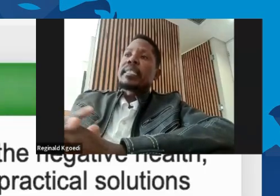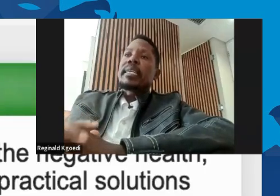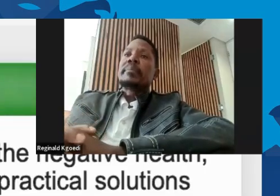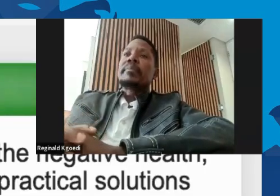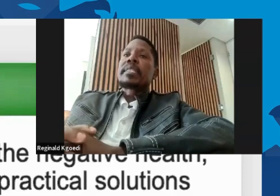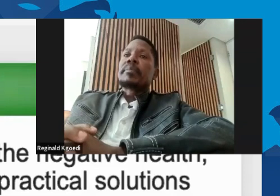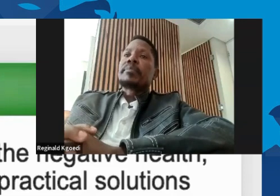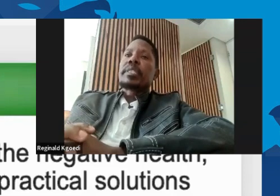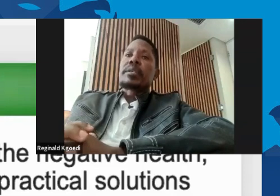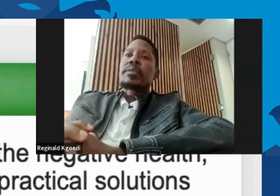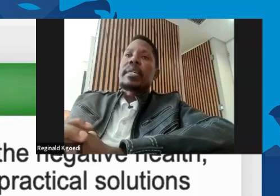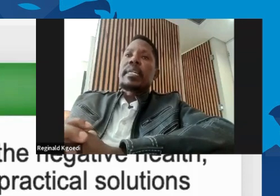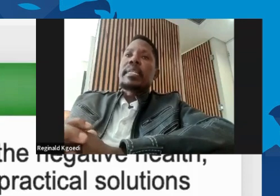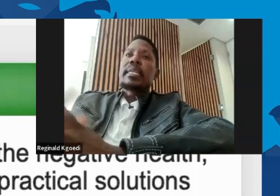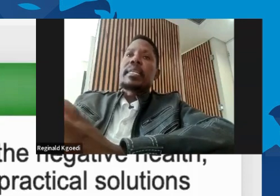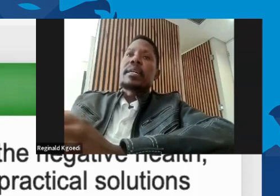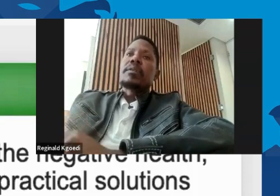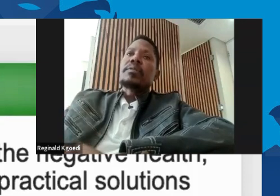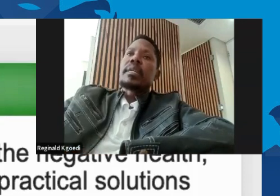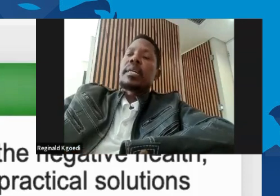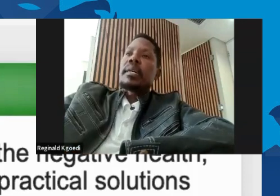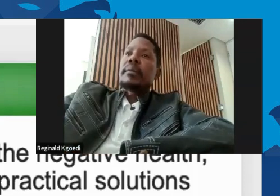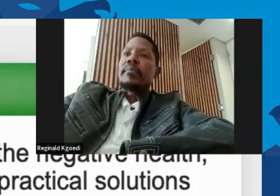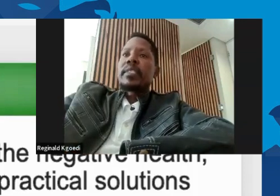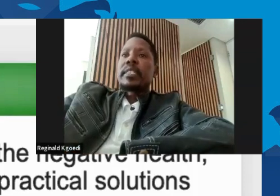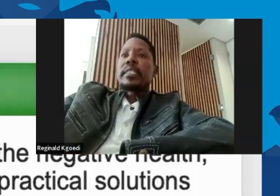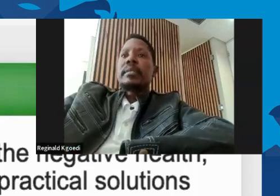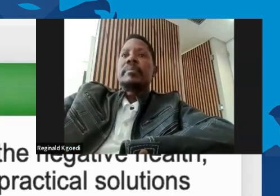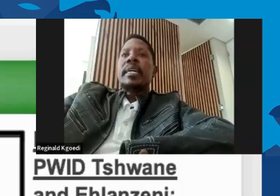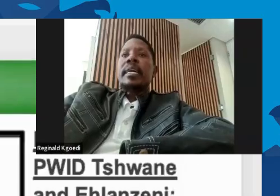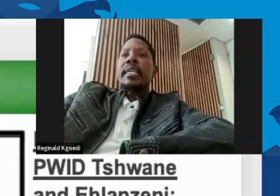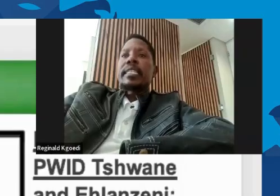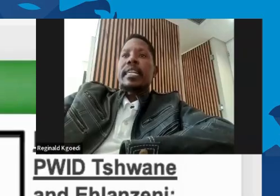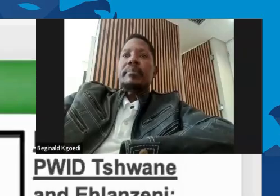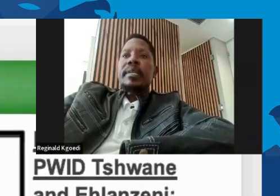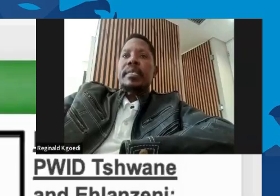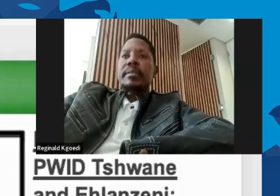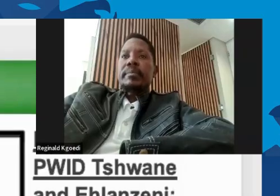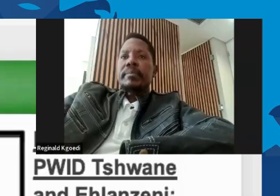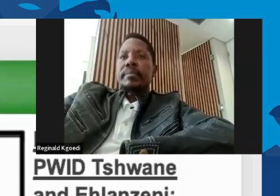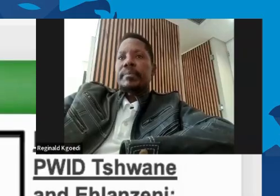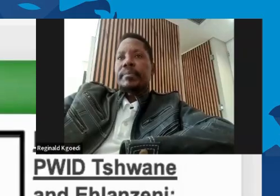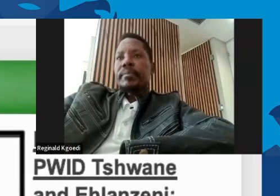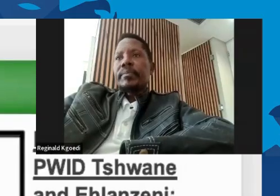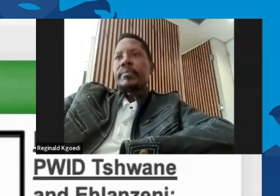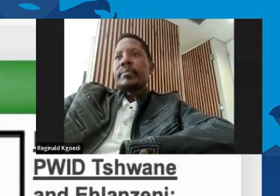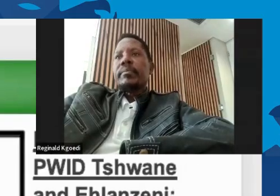science plays a supporting role in the whole system. Next slide, please.